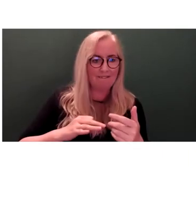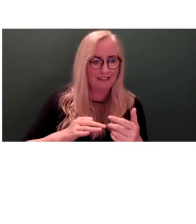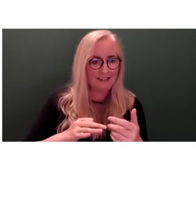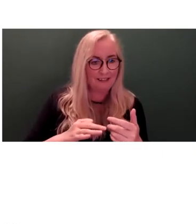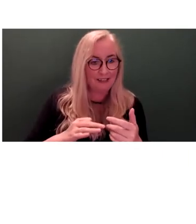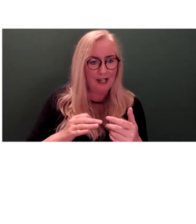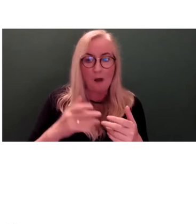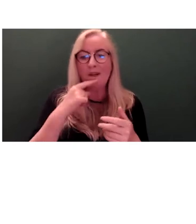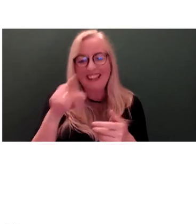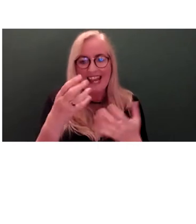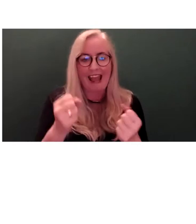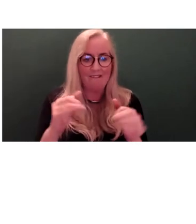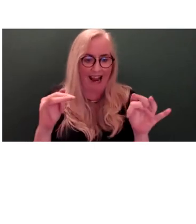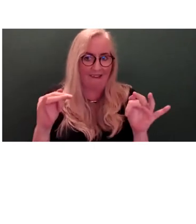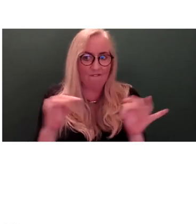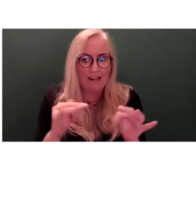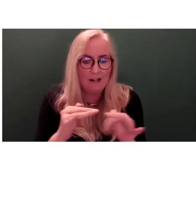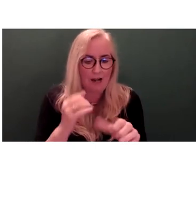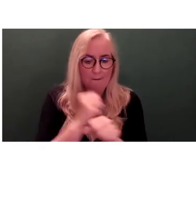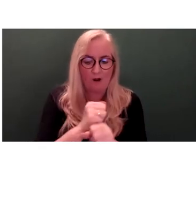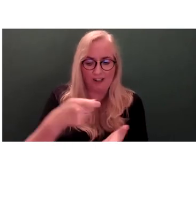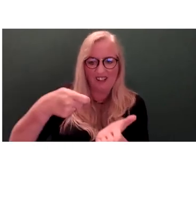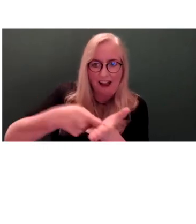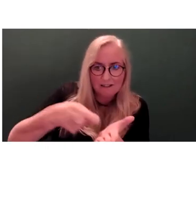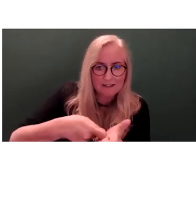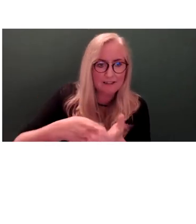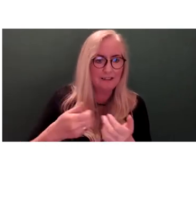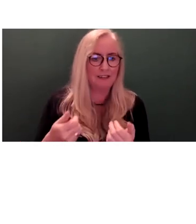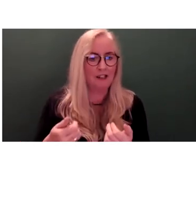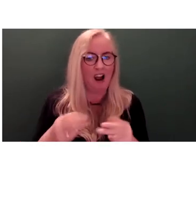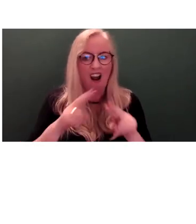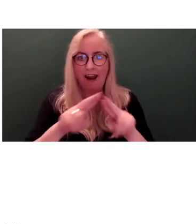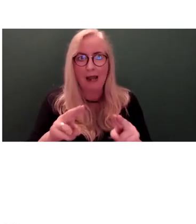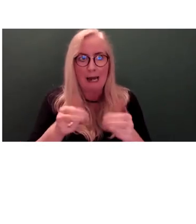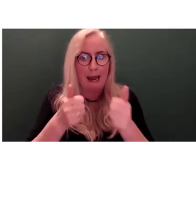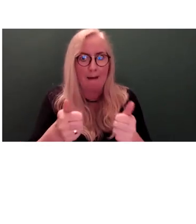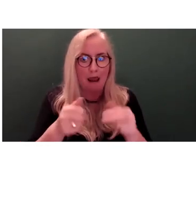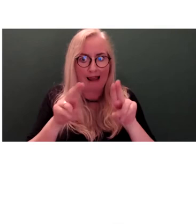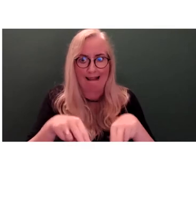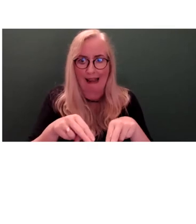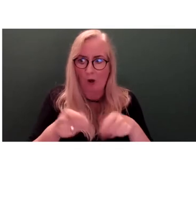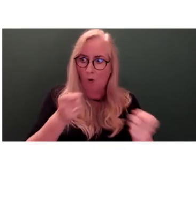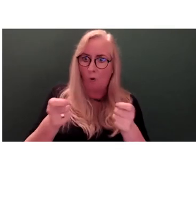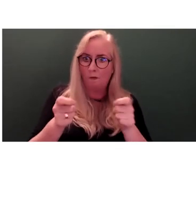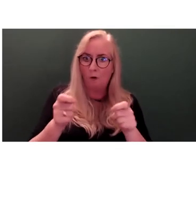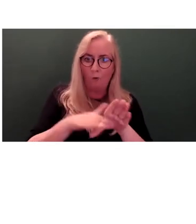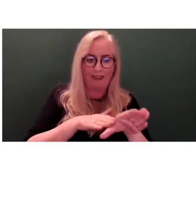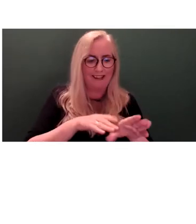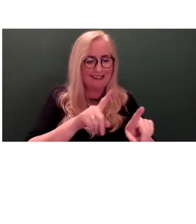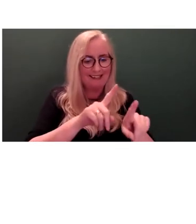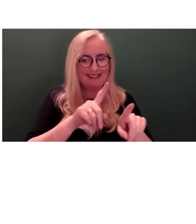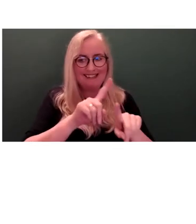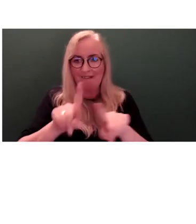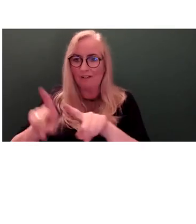potential fear factors of the cost or not being able to accommodate different disabilities, I think there needs to be